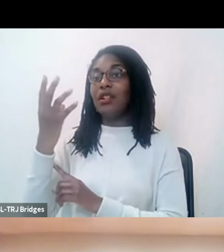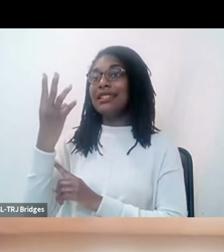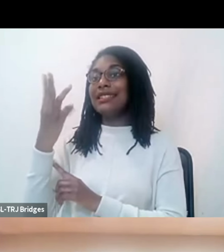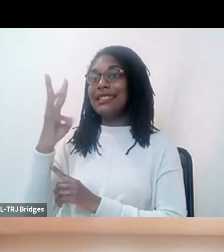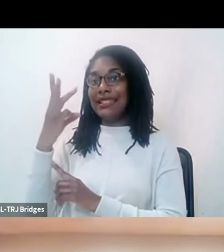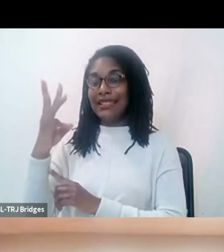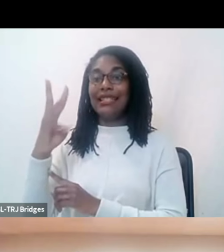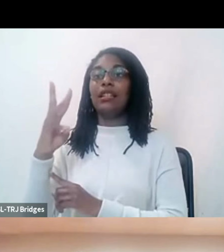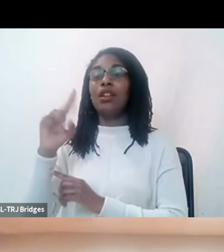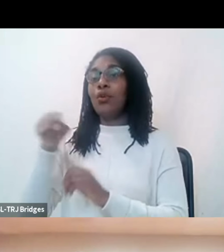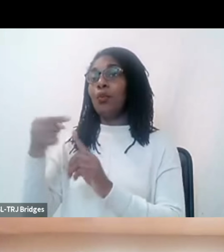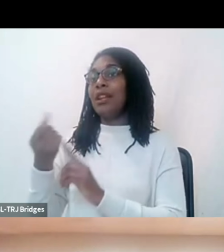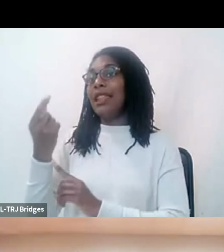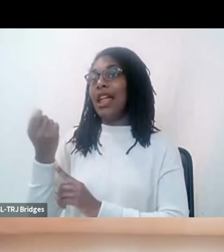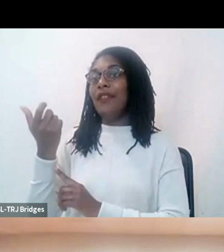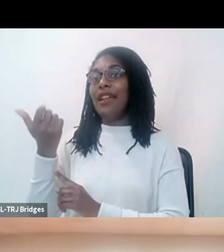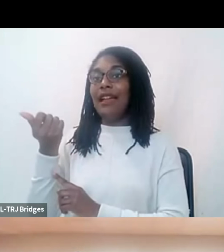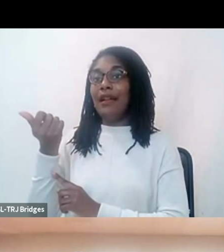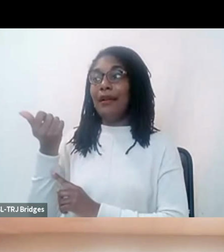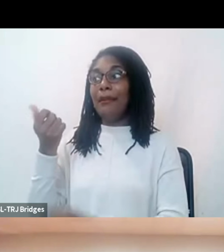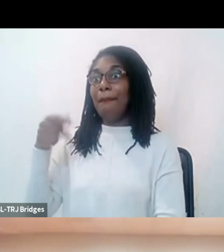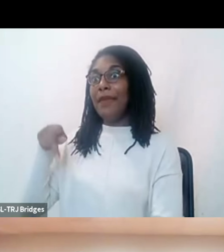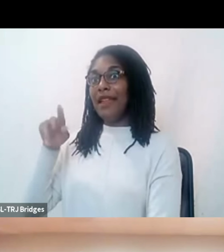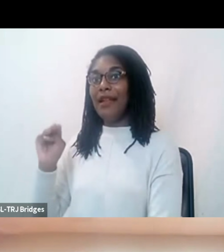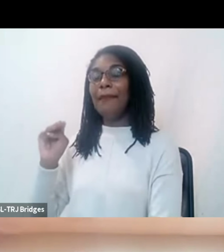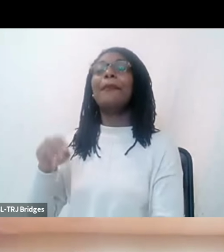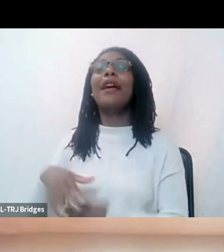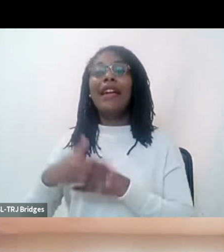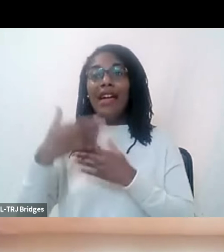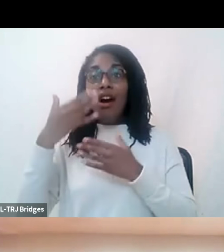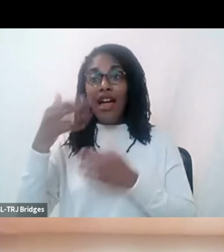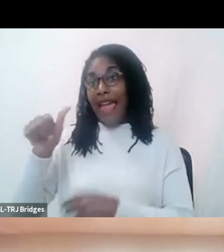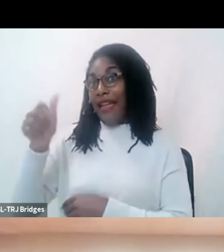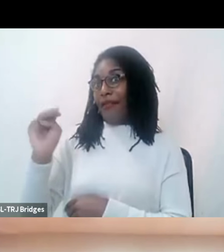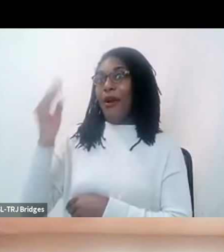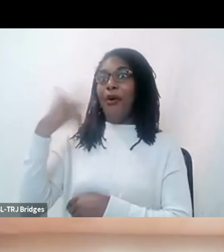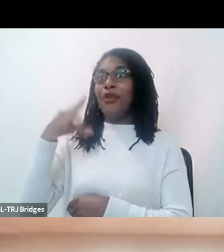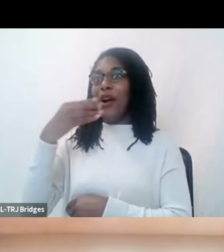Thank you again. Gracias. And have a lovely evening, everyone.